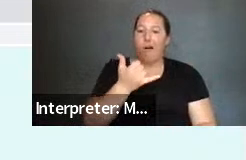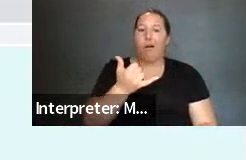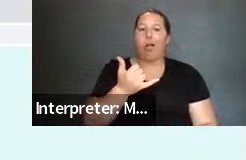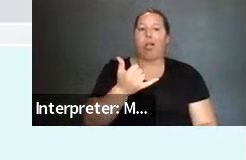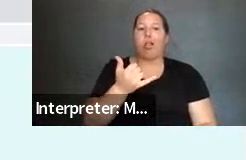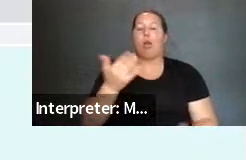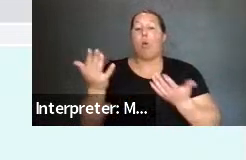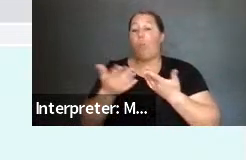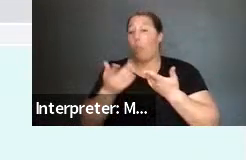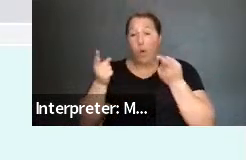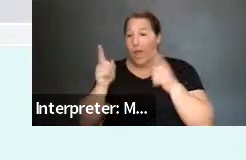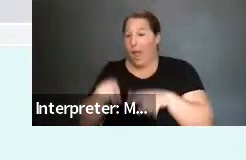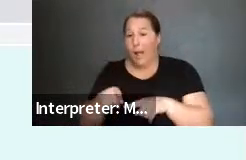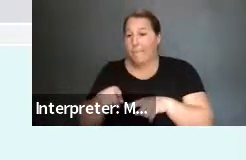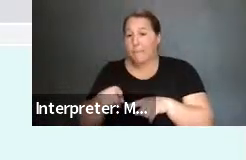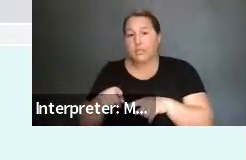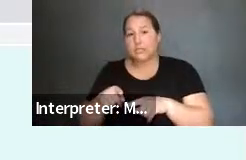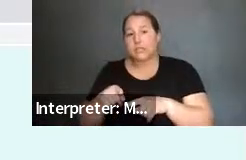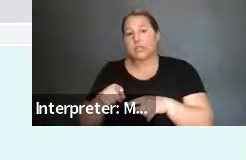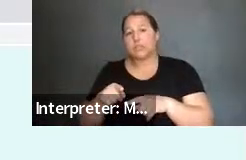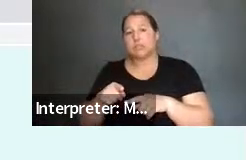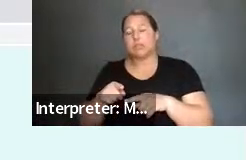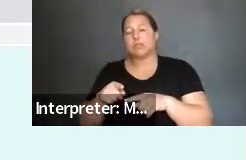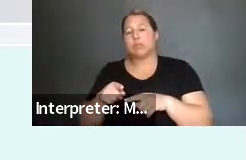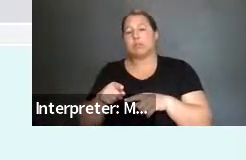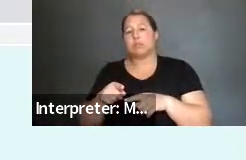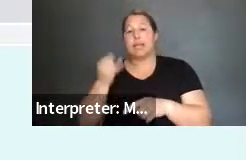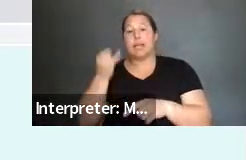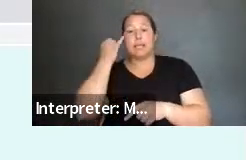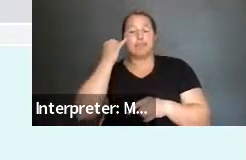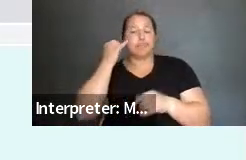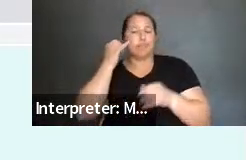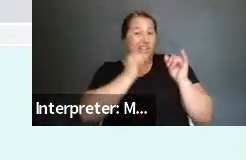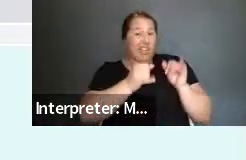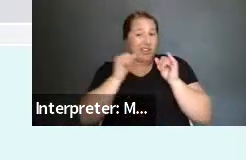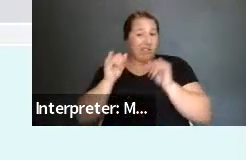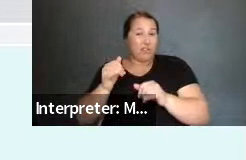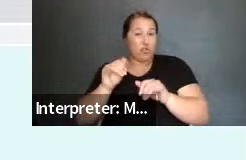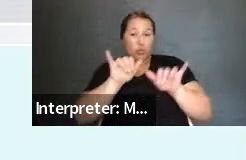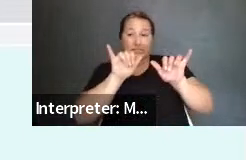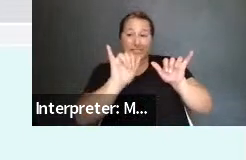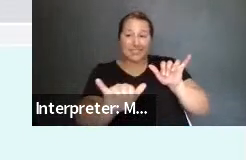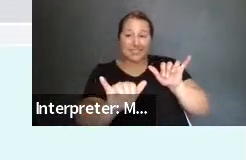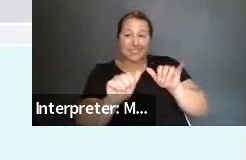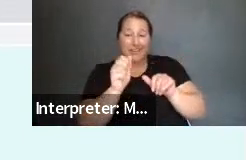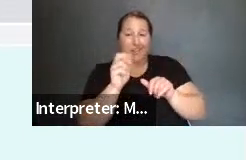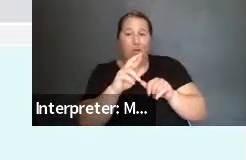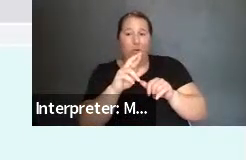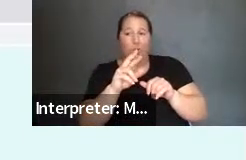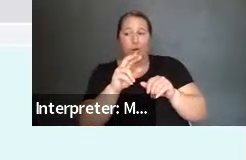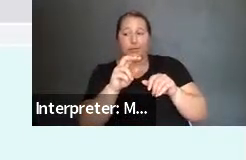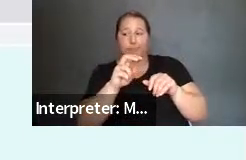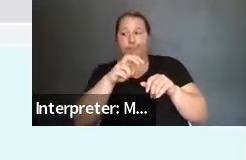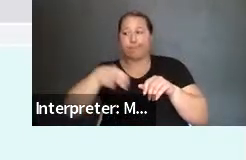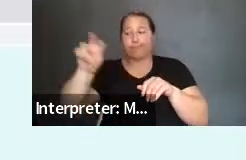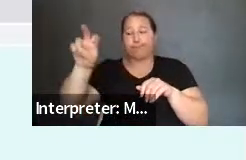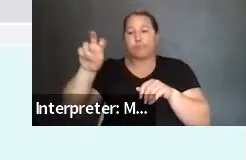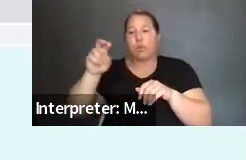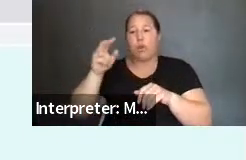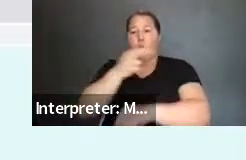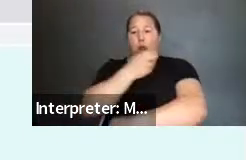call, what was the outcome? Did the individual remain on site? Were they transported to the hospital? Was